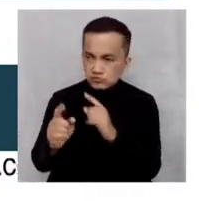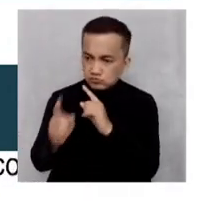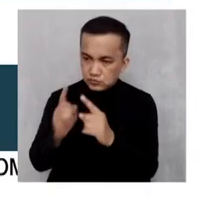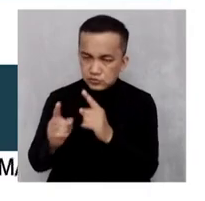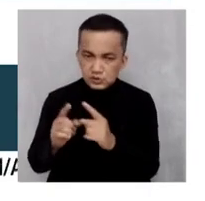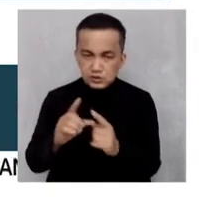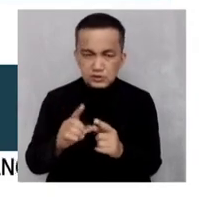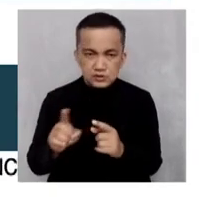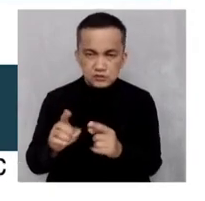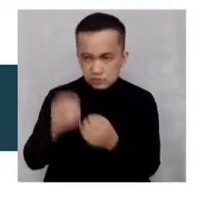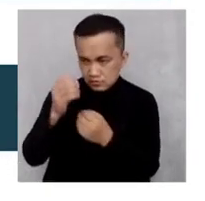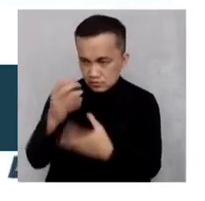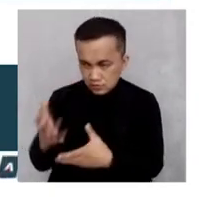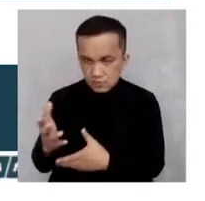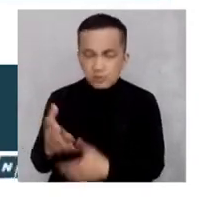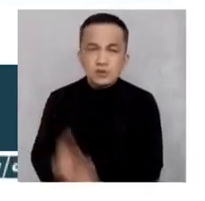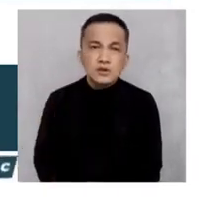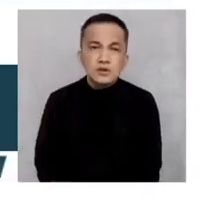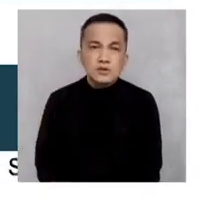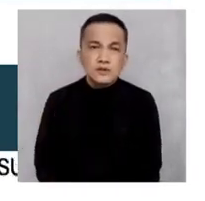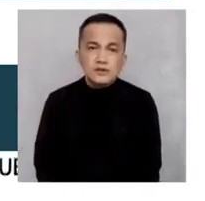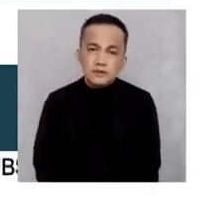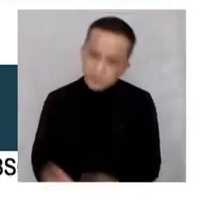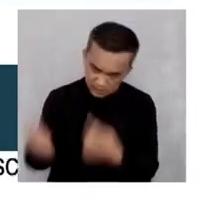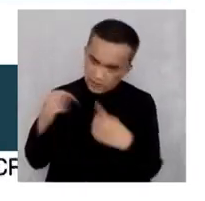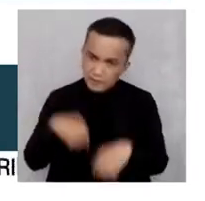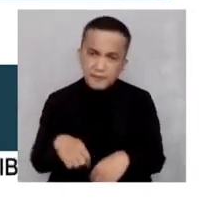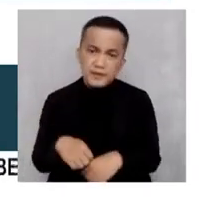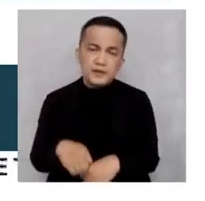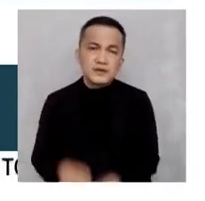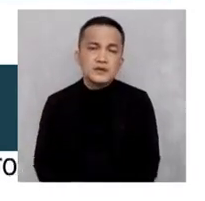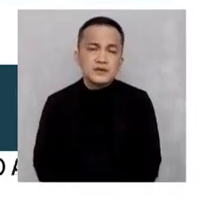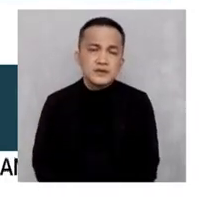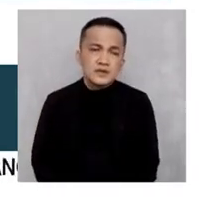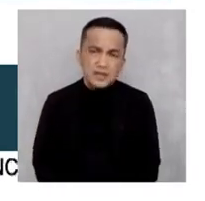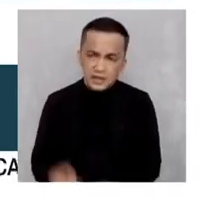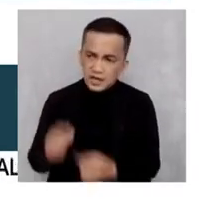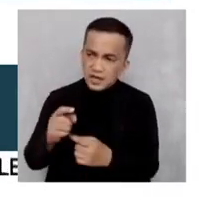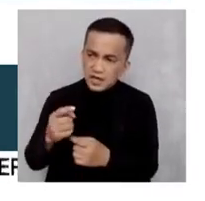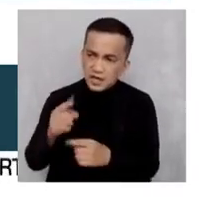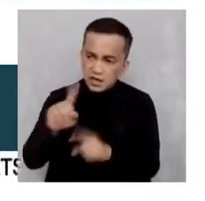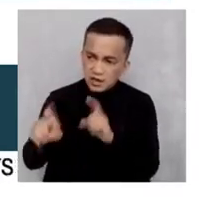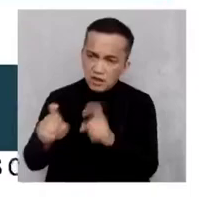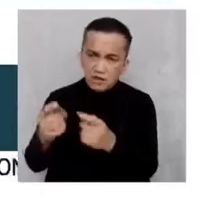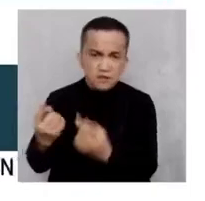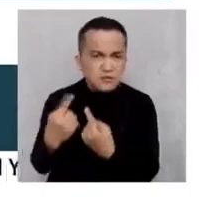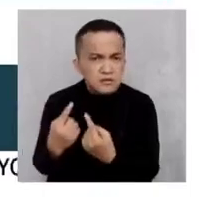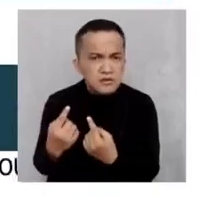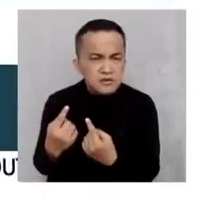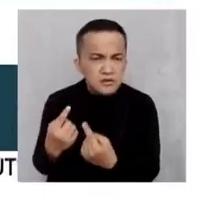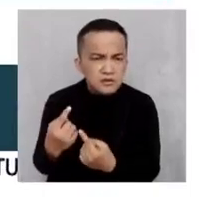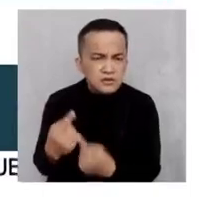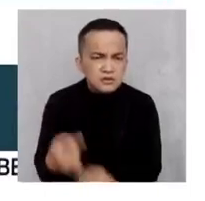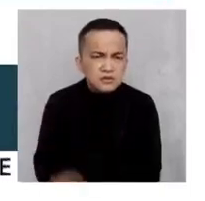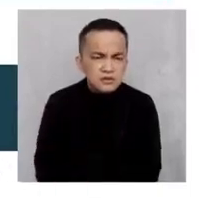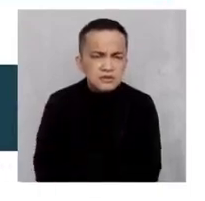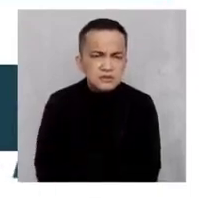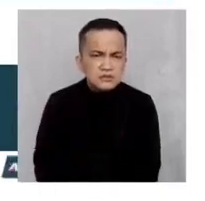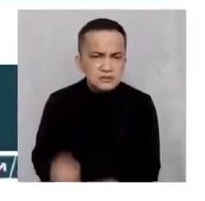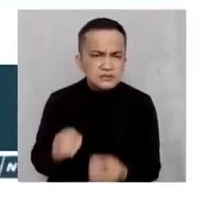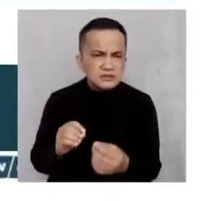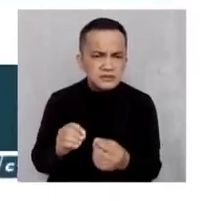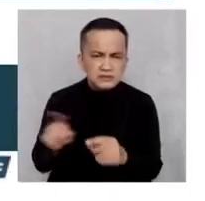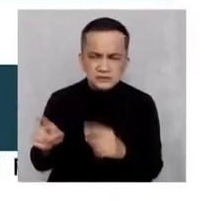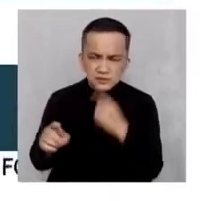trying to tell them to, you know, come to the show and answer the questions, but the line that they give us is that they defer to